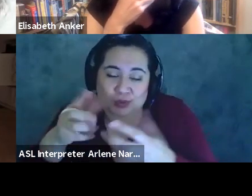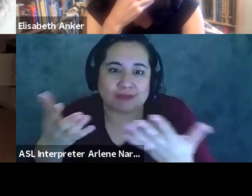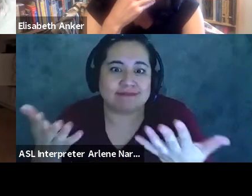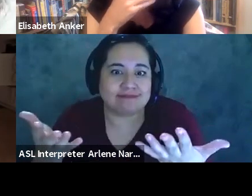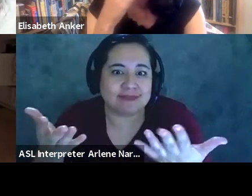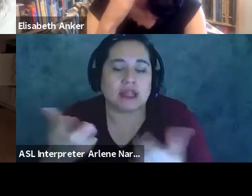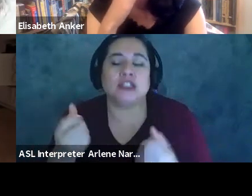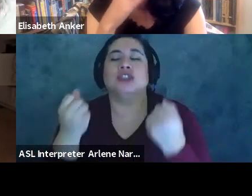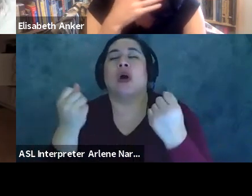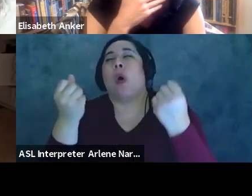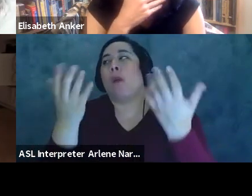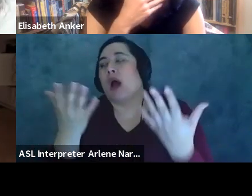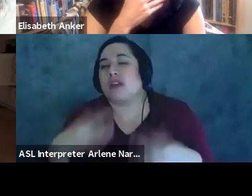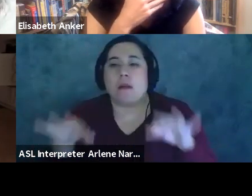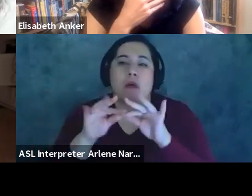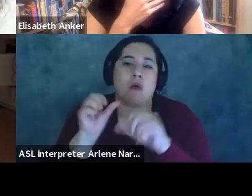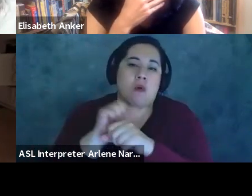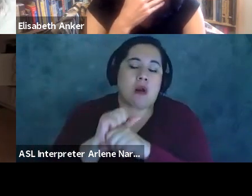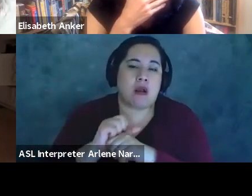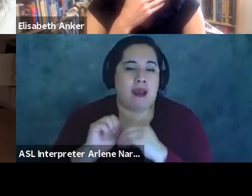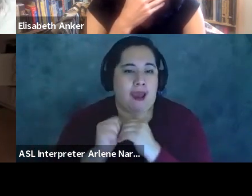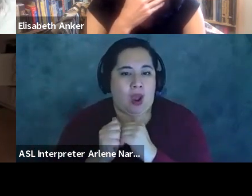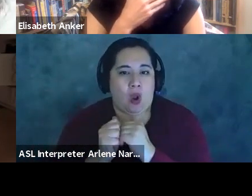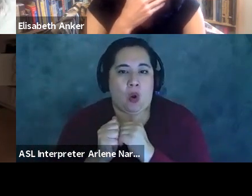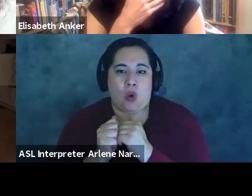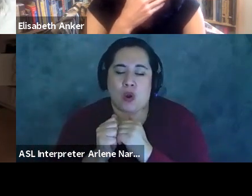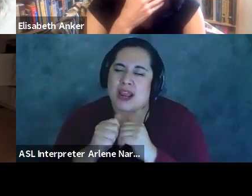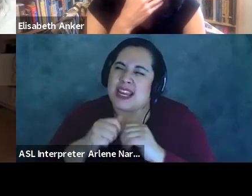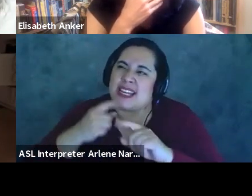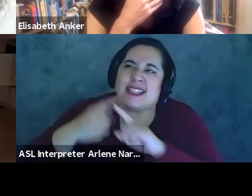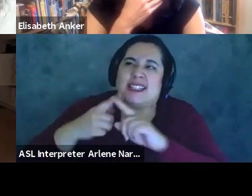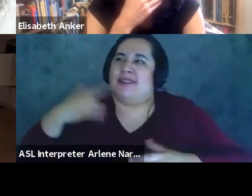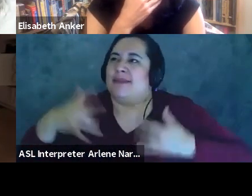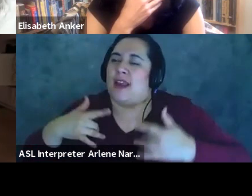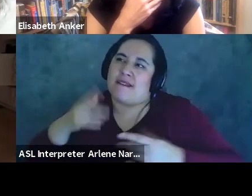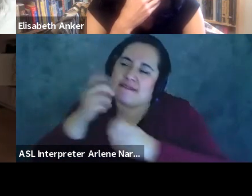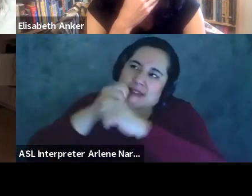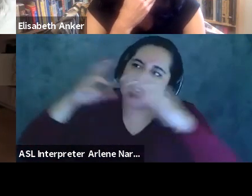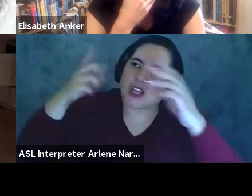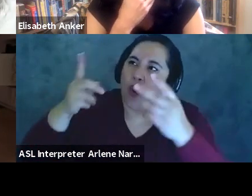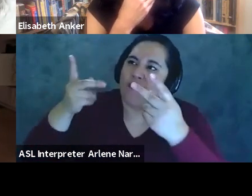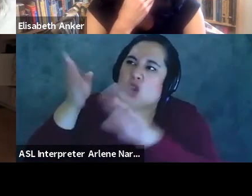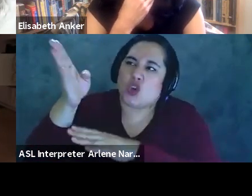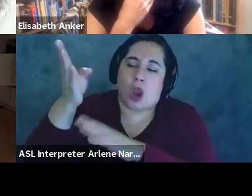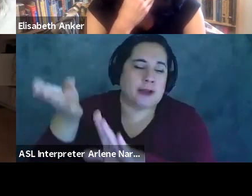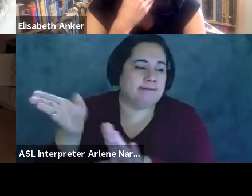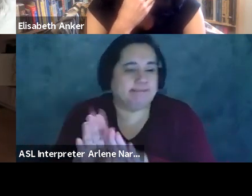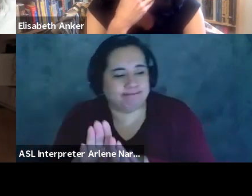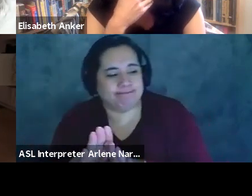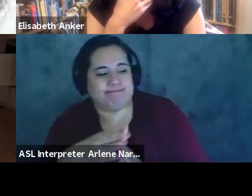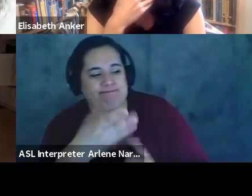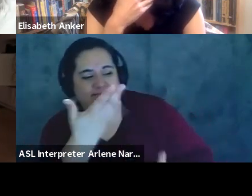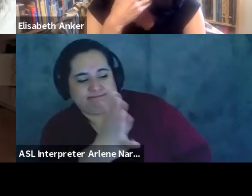And there's so much important work about the ways in which vibrant visions for futures have been shut down, whether those